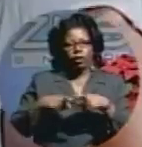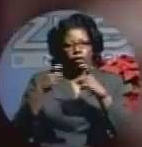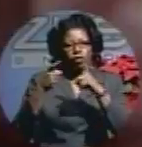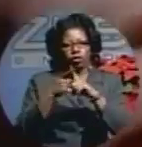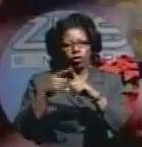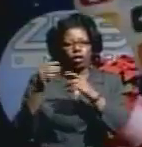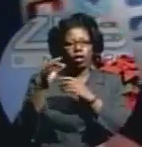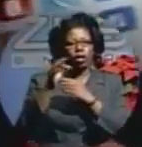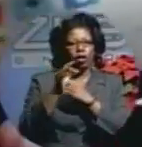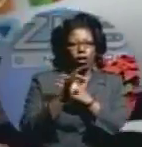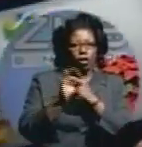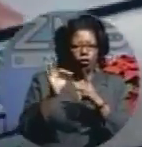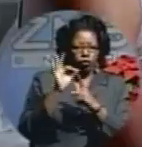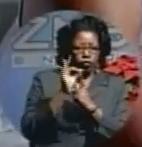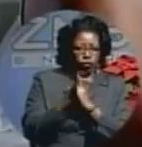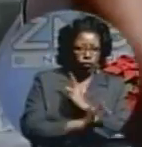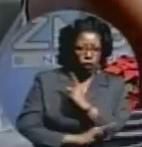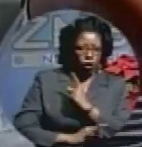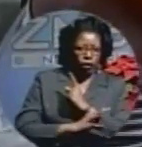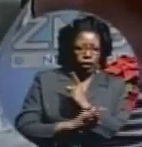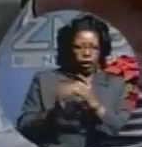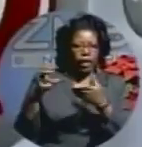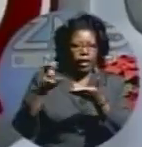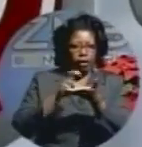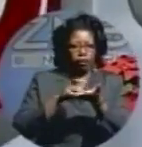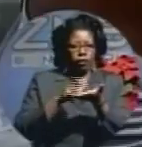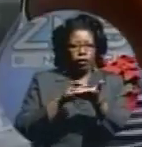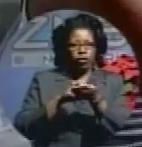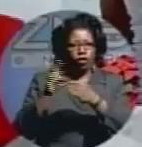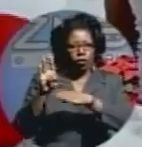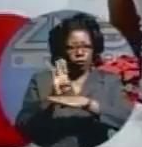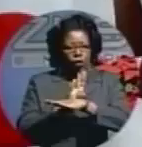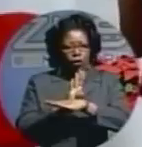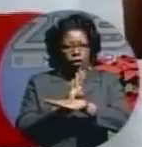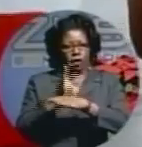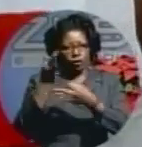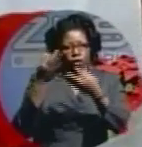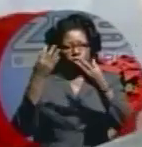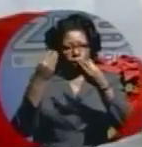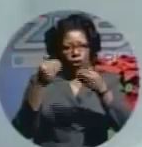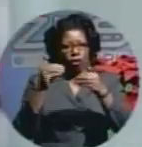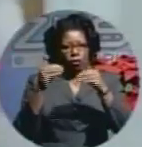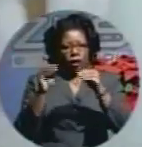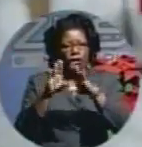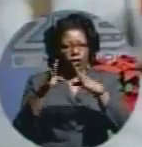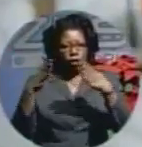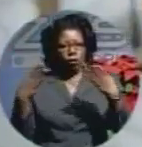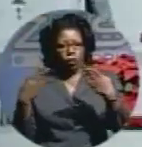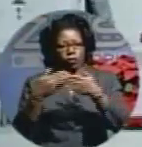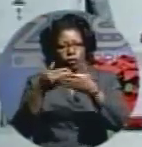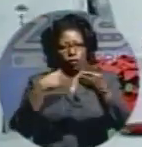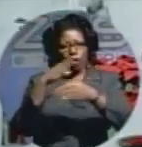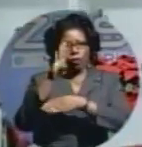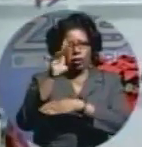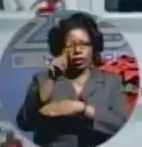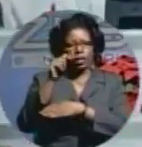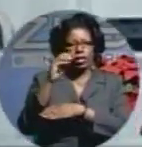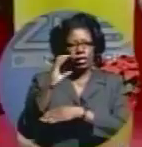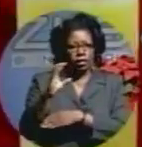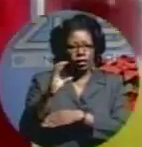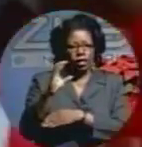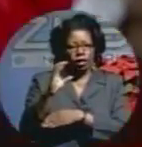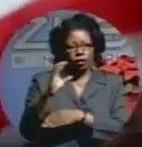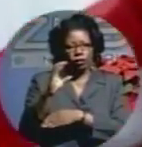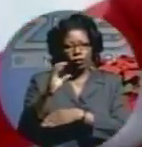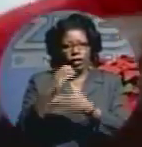Foreign Investment Board. When asked if he was prepared to open the market for wireless service before BTC's monopoly